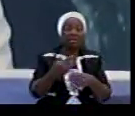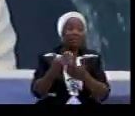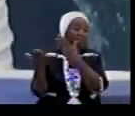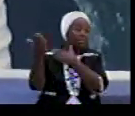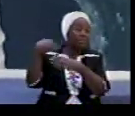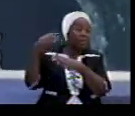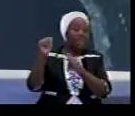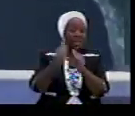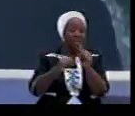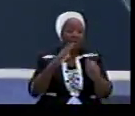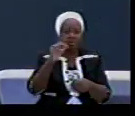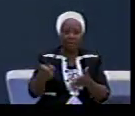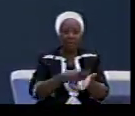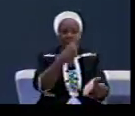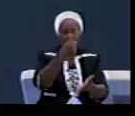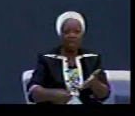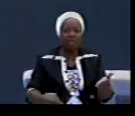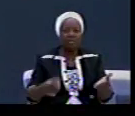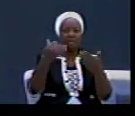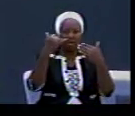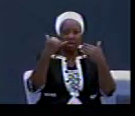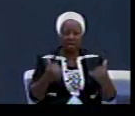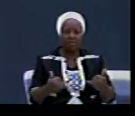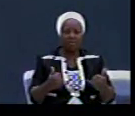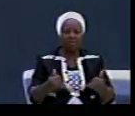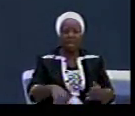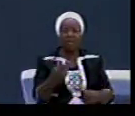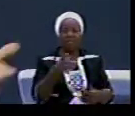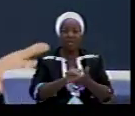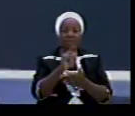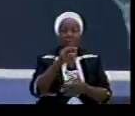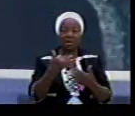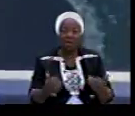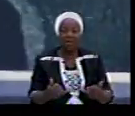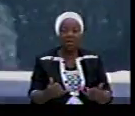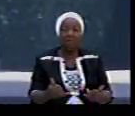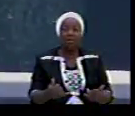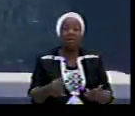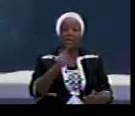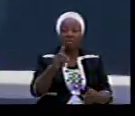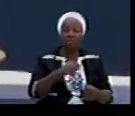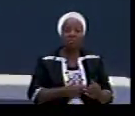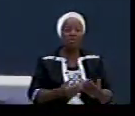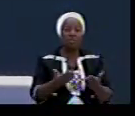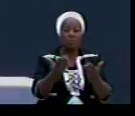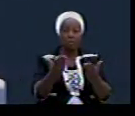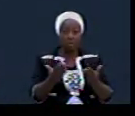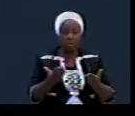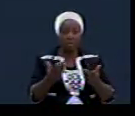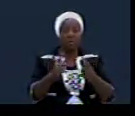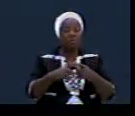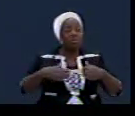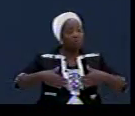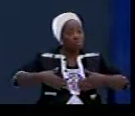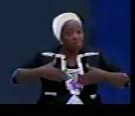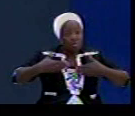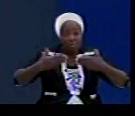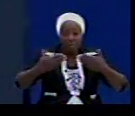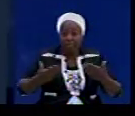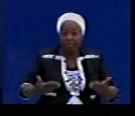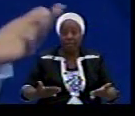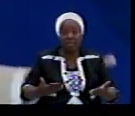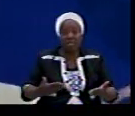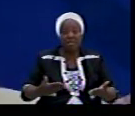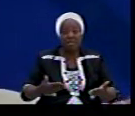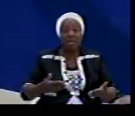will be canceled now, wherever you are. And you're willing to confess, I'm a sinner,